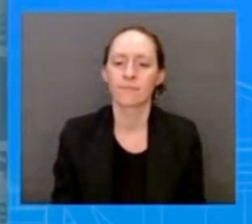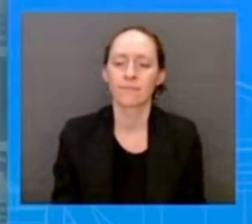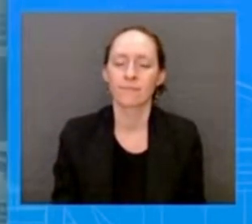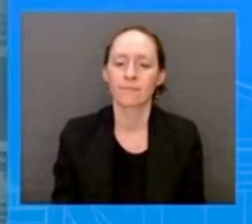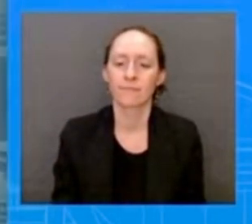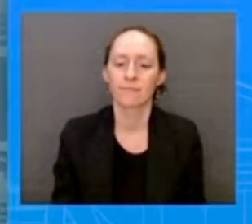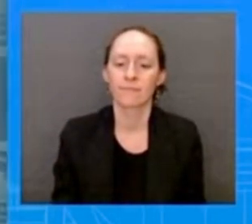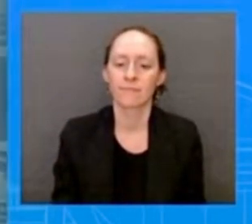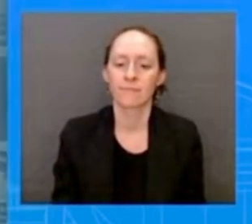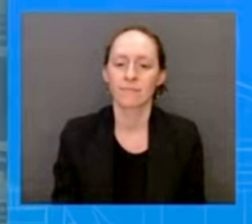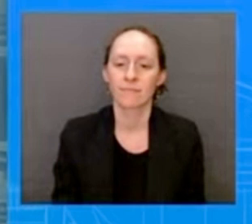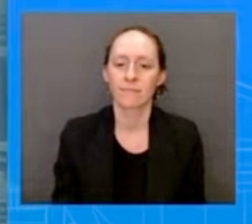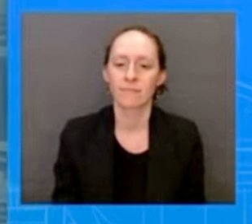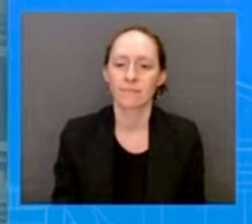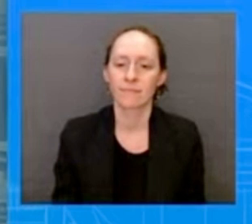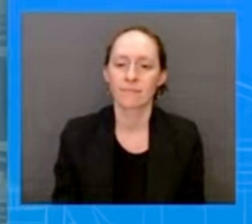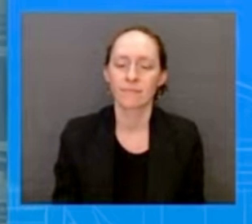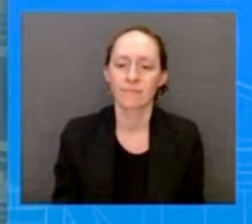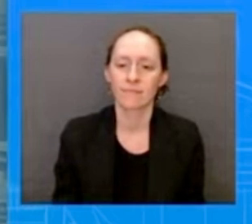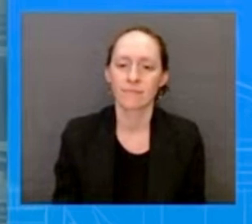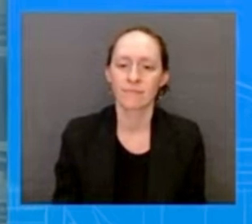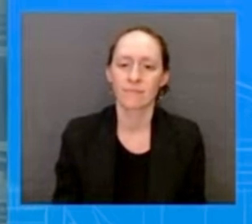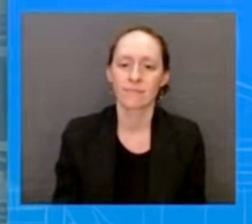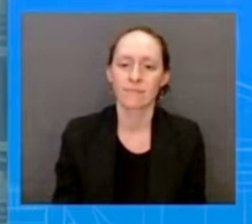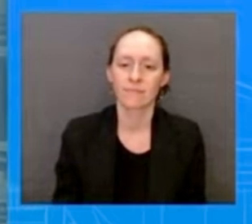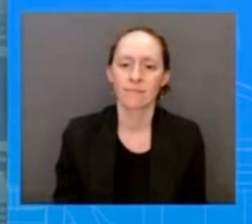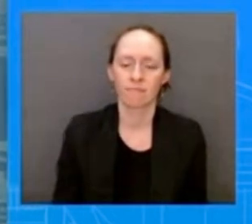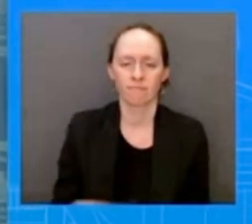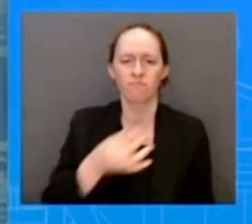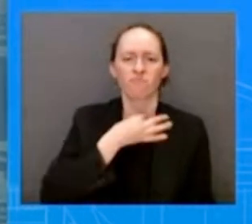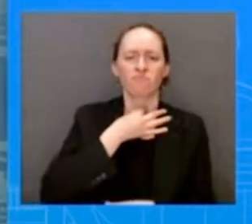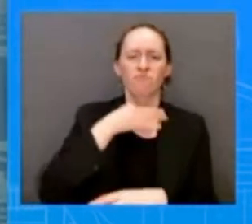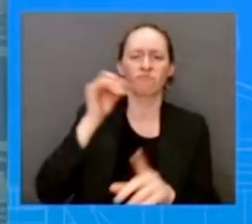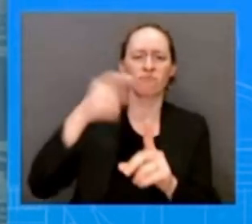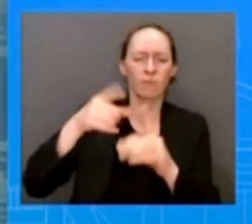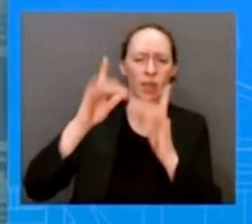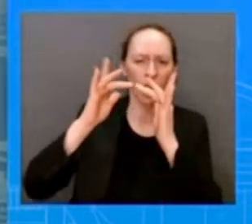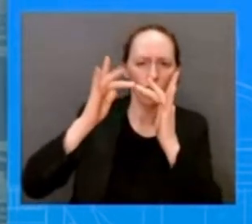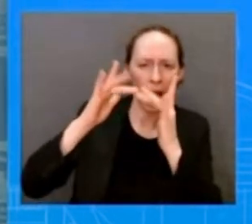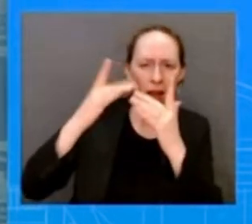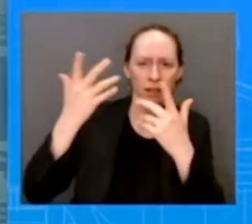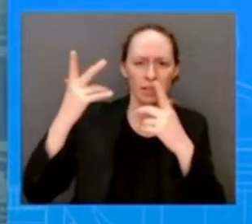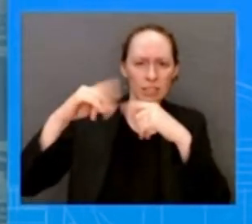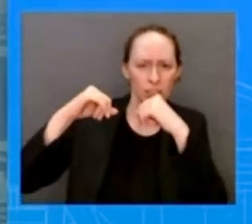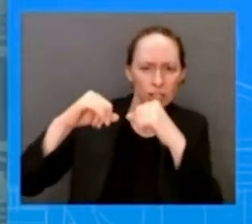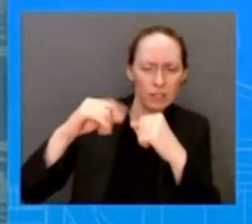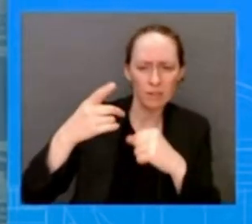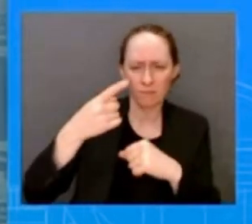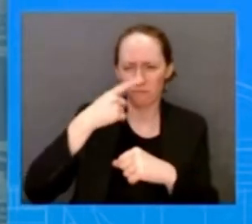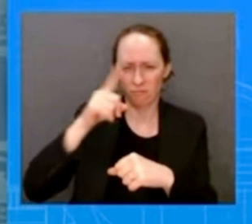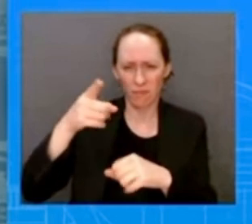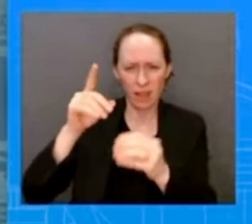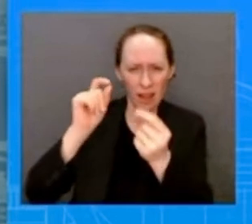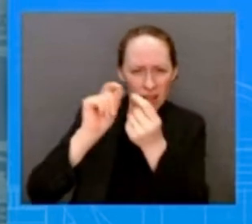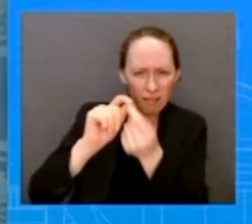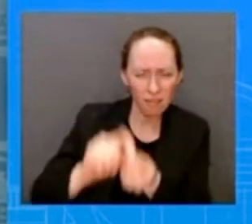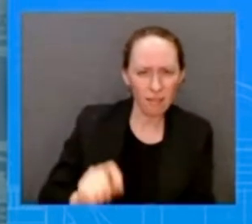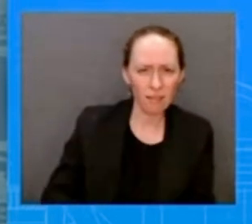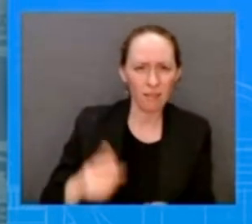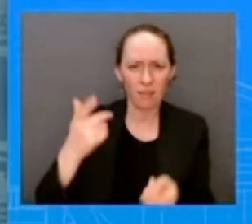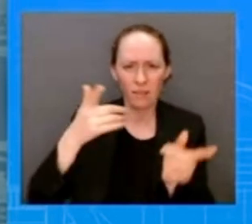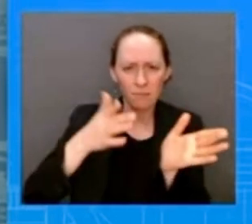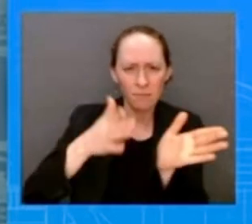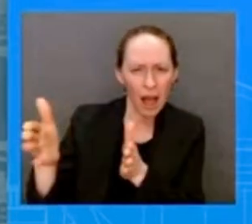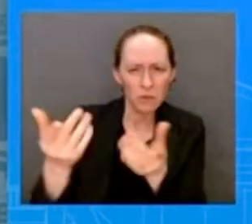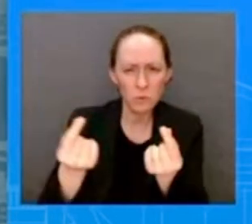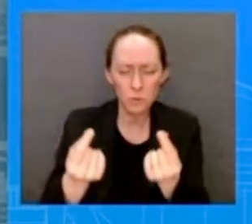don't think we're going to get into the tactics here from the podium on something like cybersecurity. I mean, I'd encourage you to take a look at the strategy. It's pretty fulsome. It covers a wide